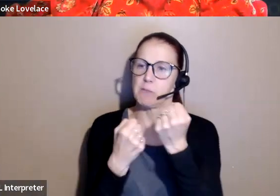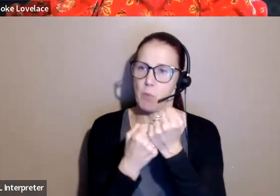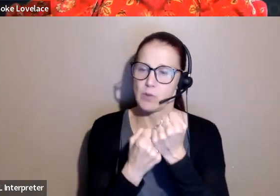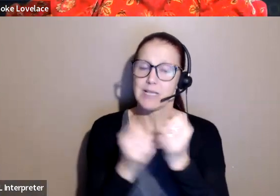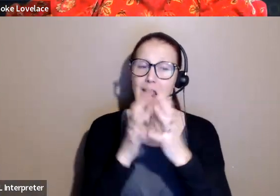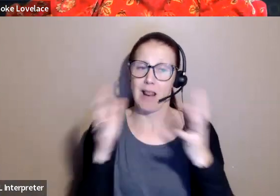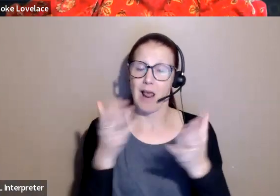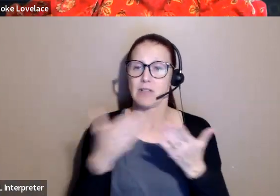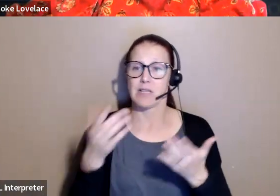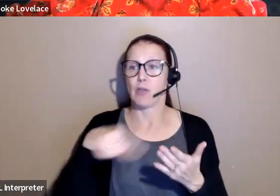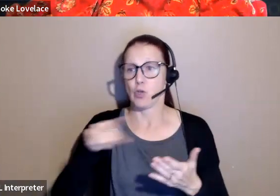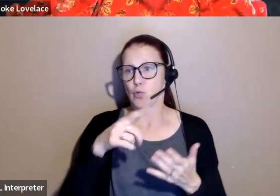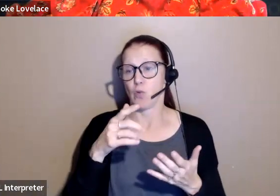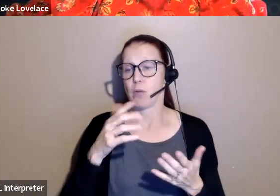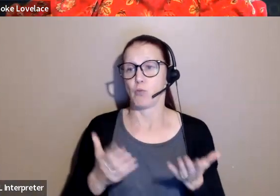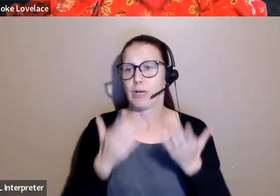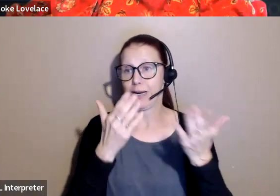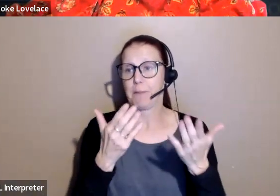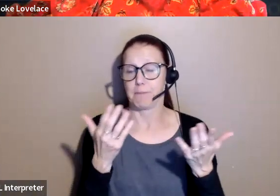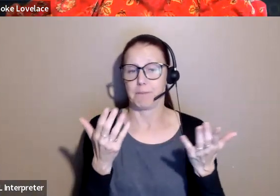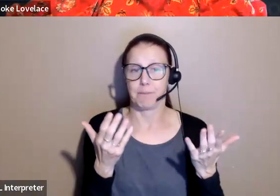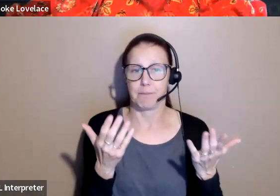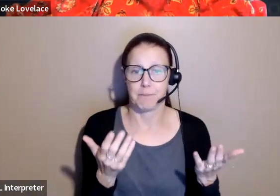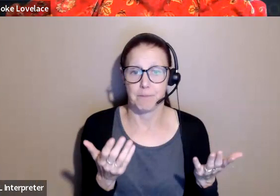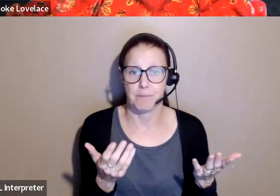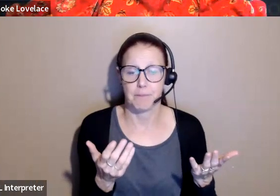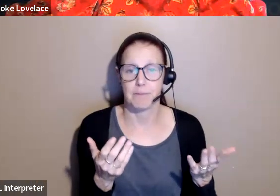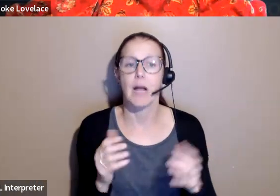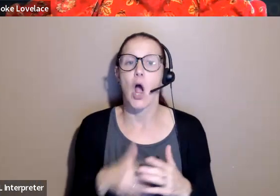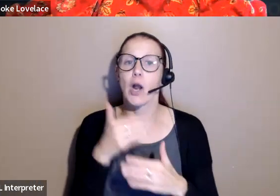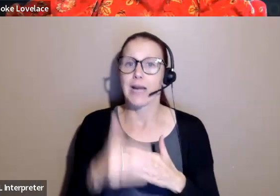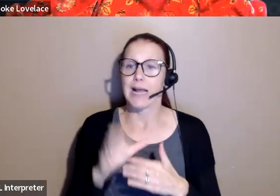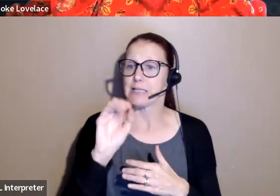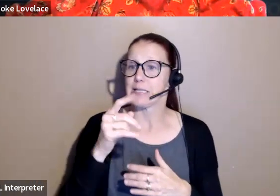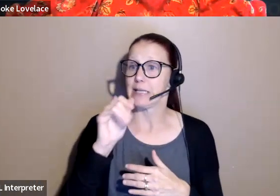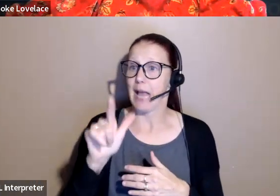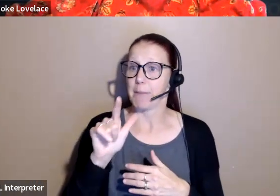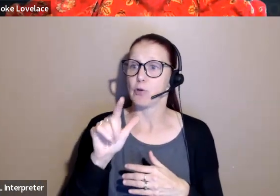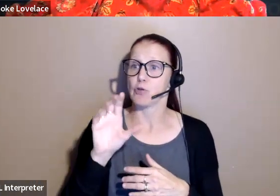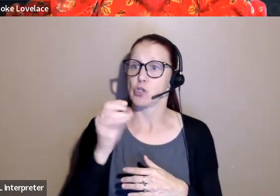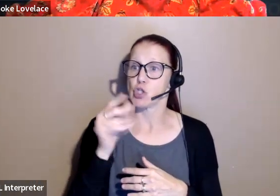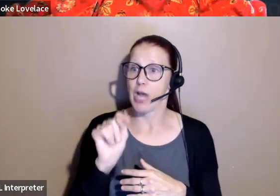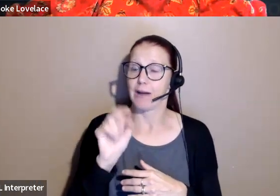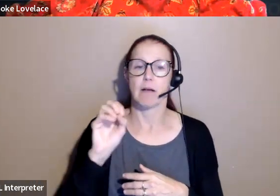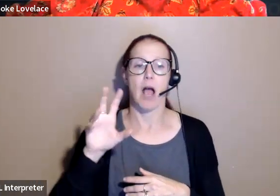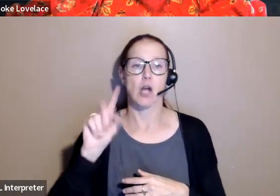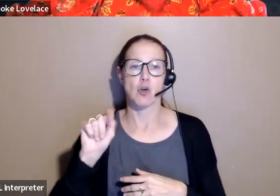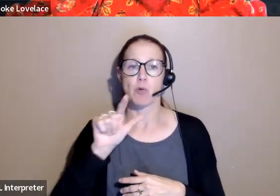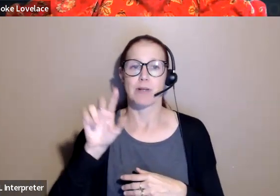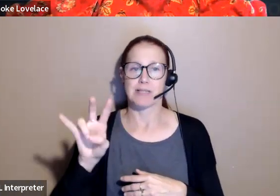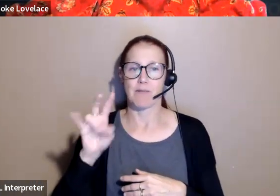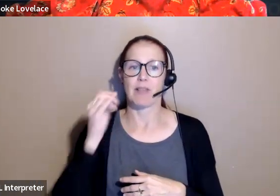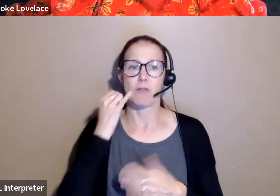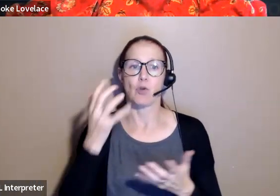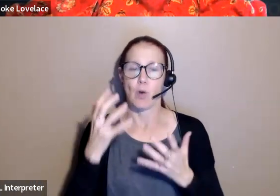you all are bringing up in this. Our next Capital Chat is October 27th, in case people want to mark that on their